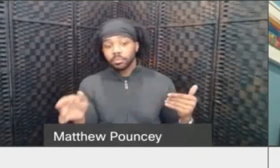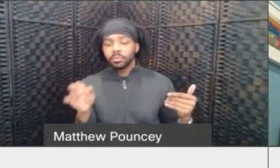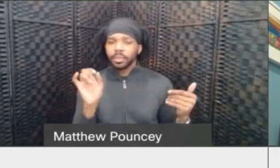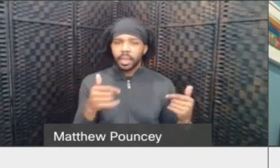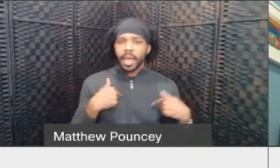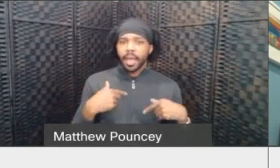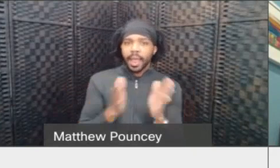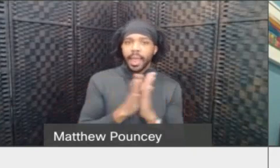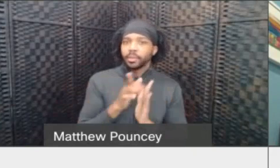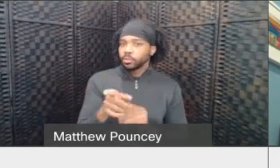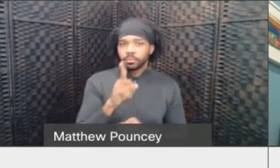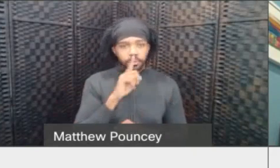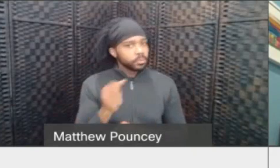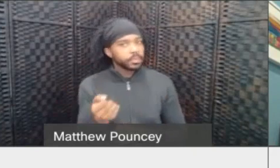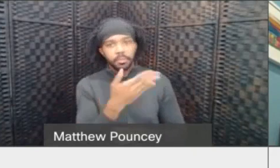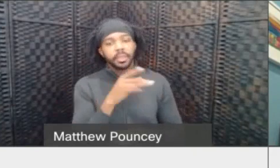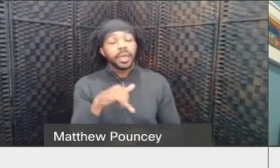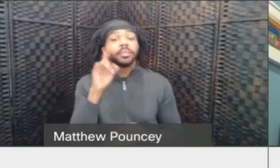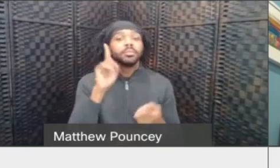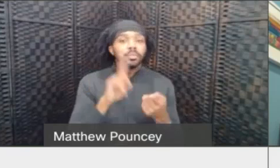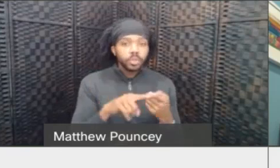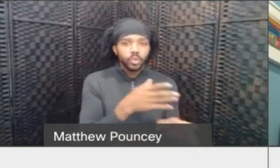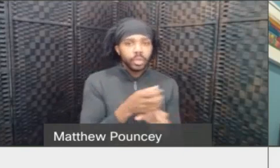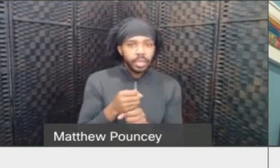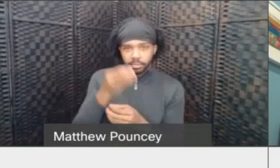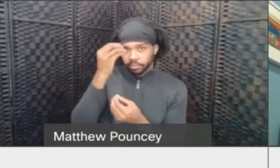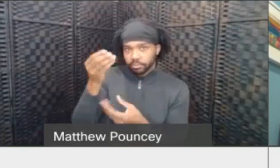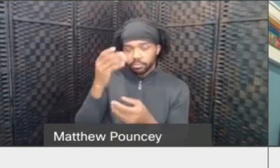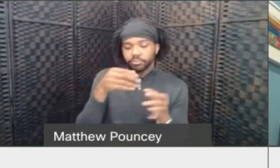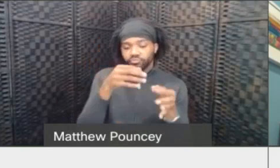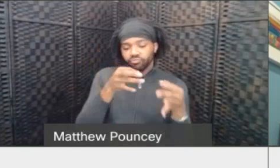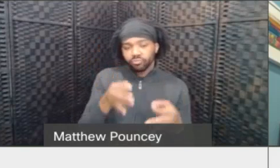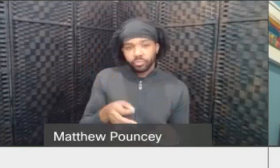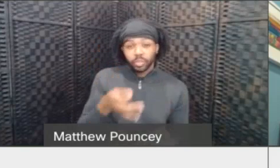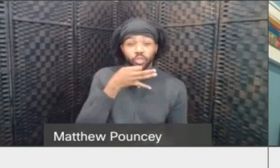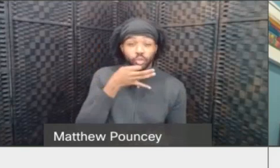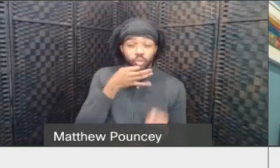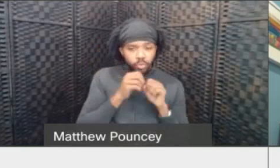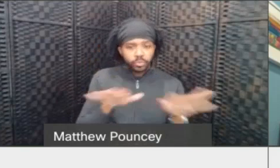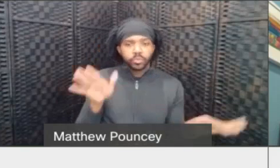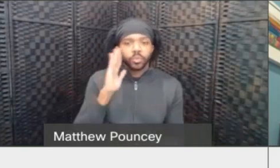not submit those until you get that transmittal, which should be coming to you shortly.